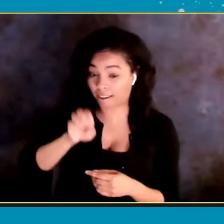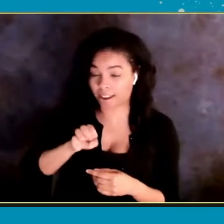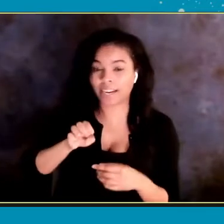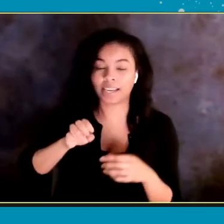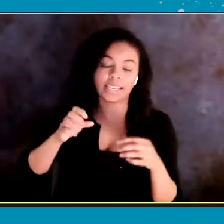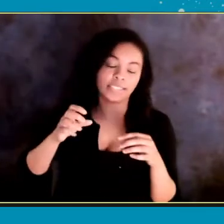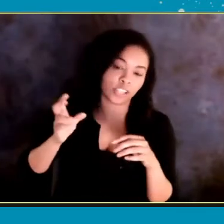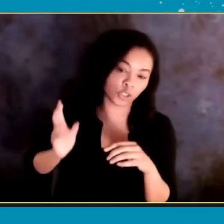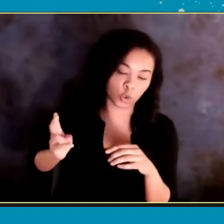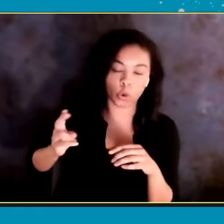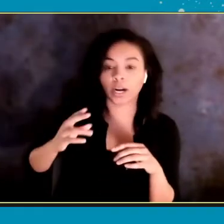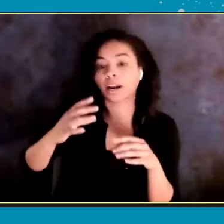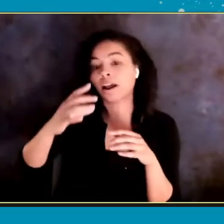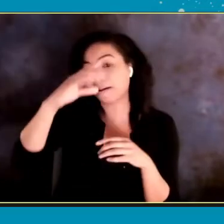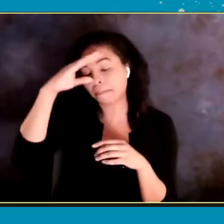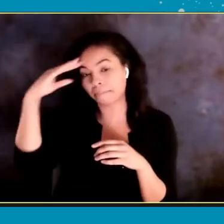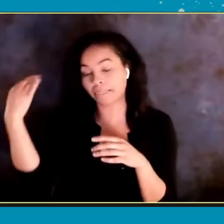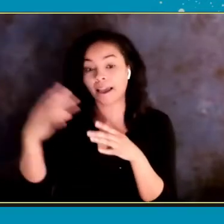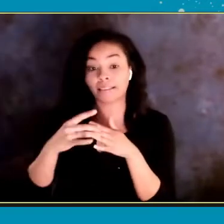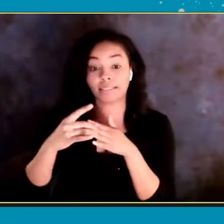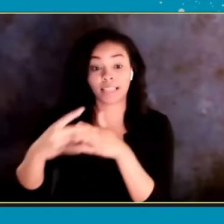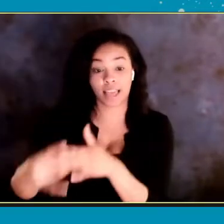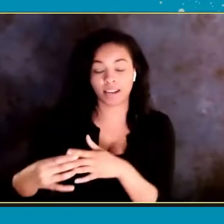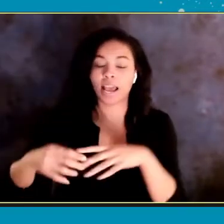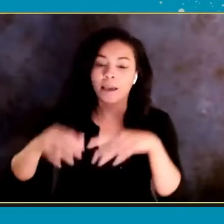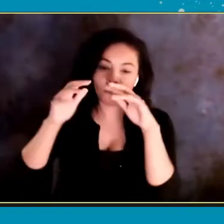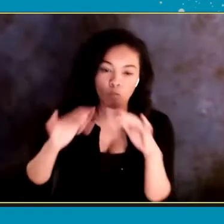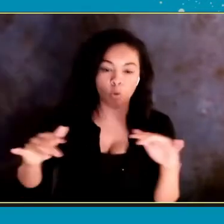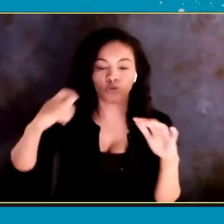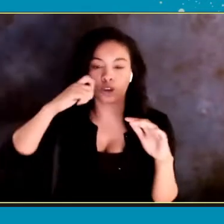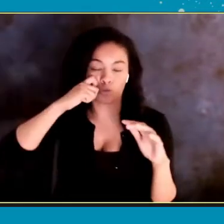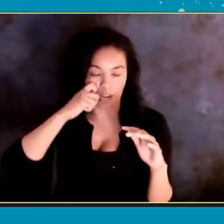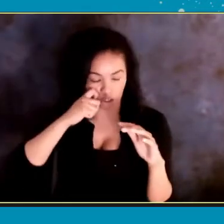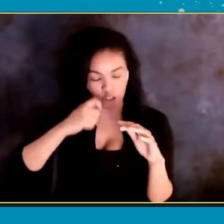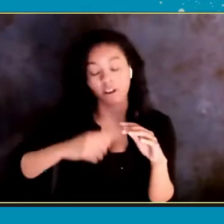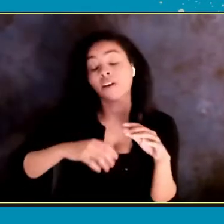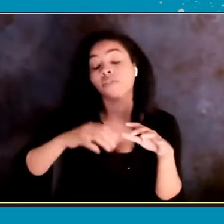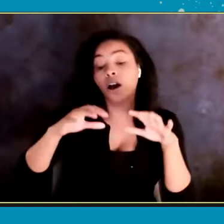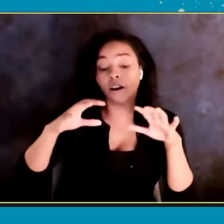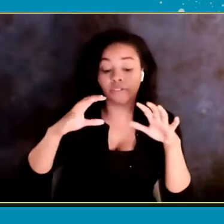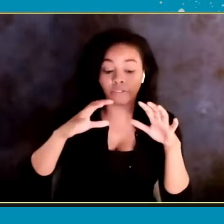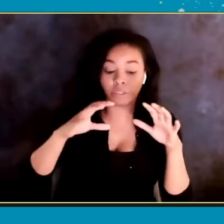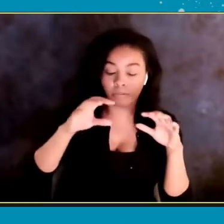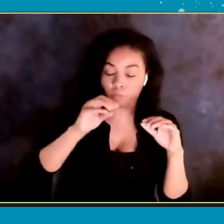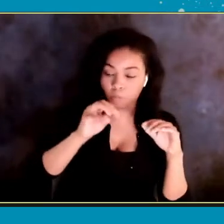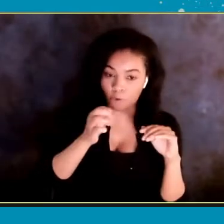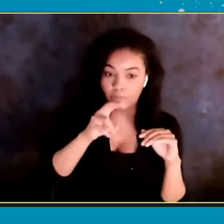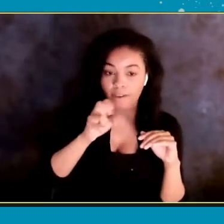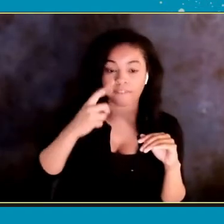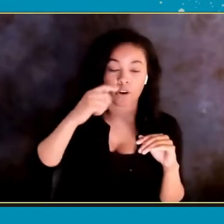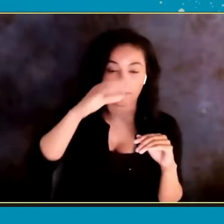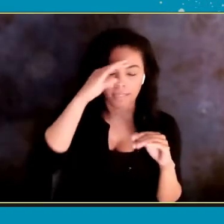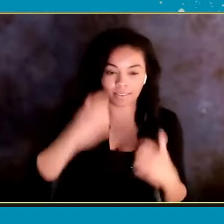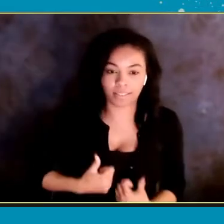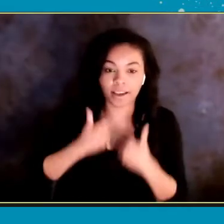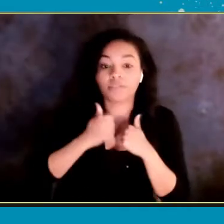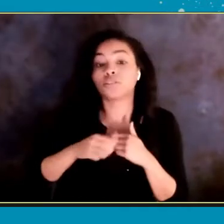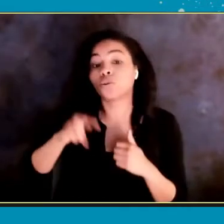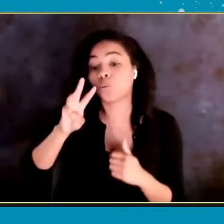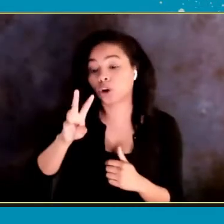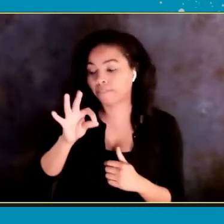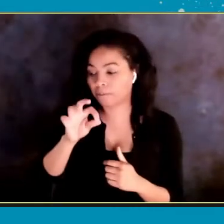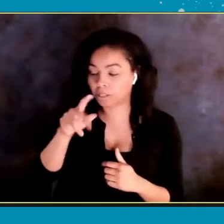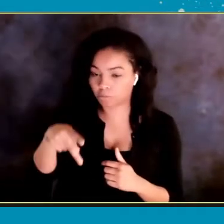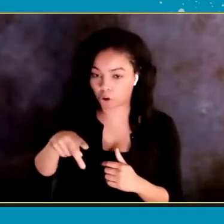multiracial alliance of the Movement for Black Lives, the Working Families Party, United We Dream, and the Rising